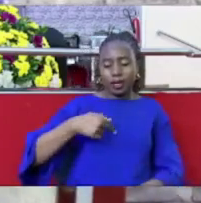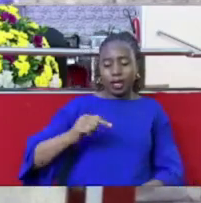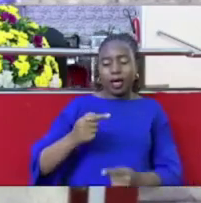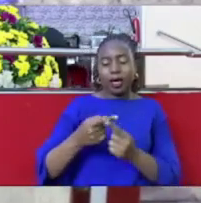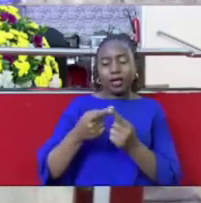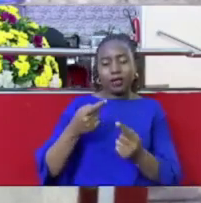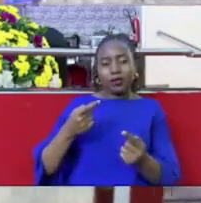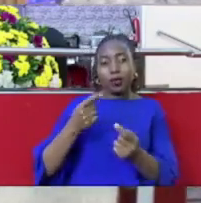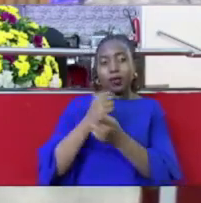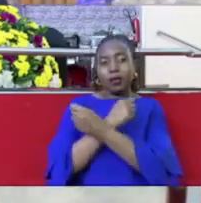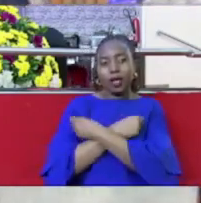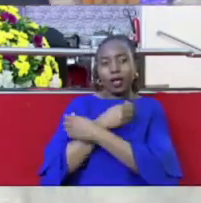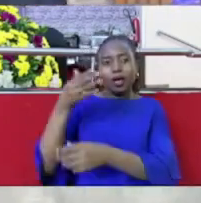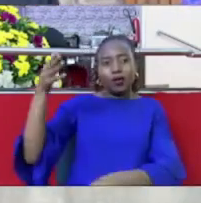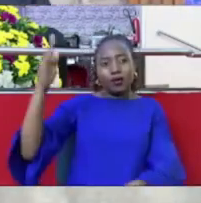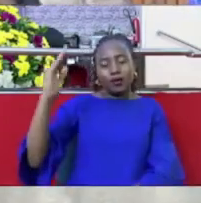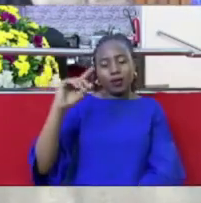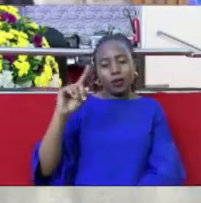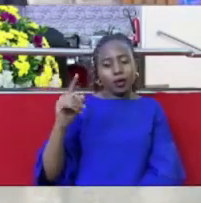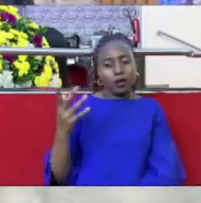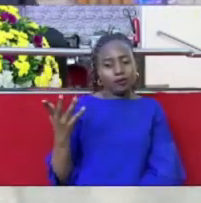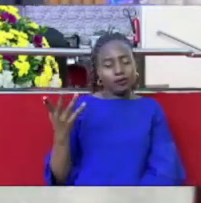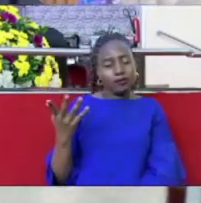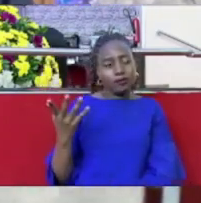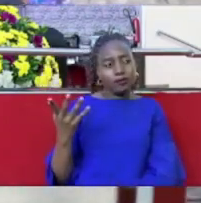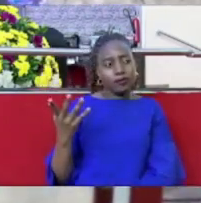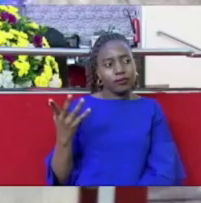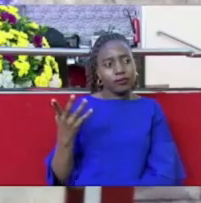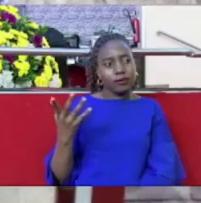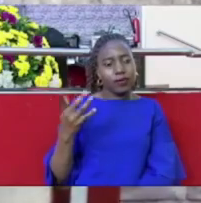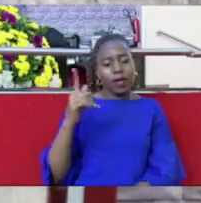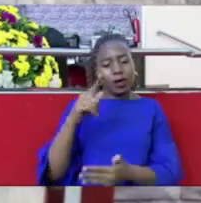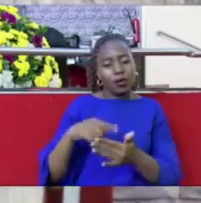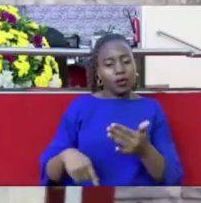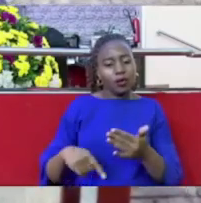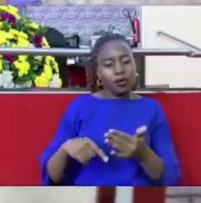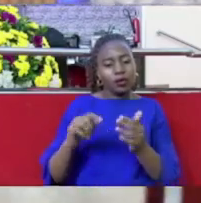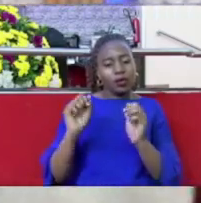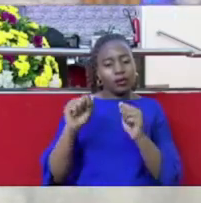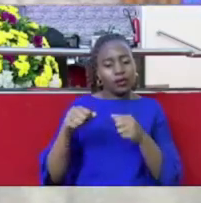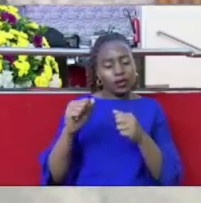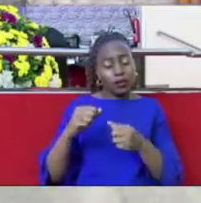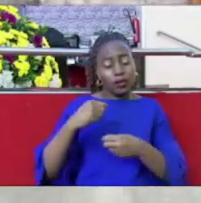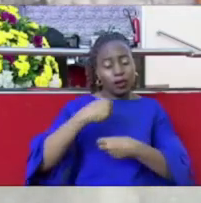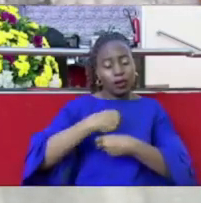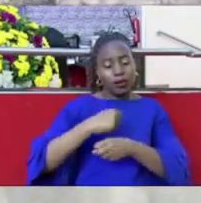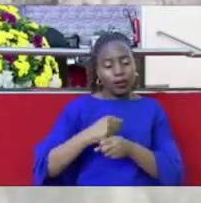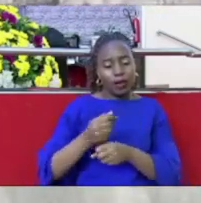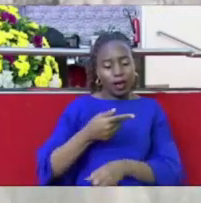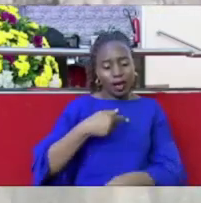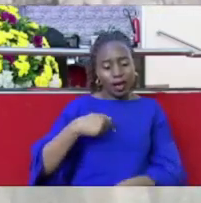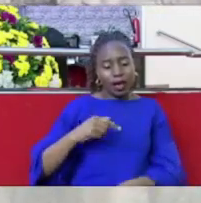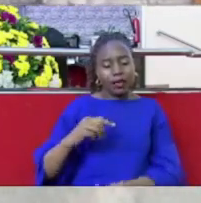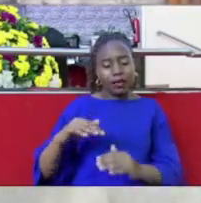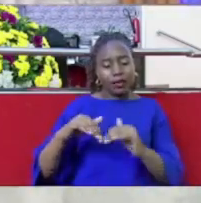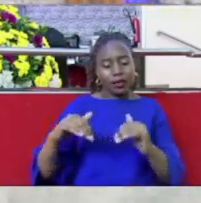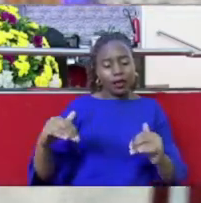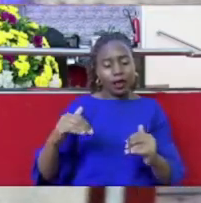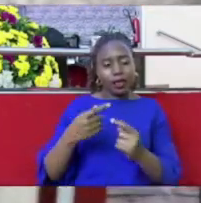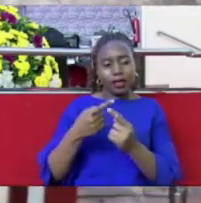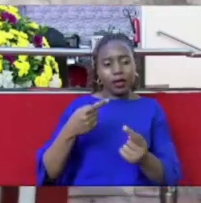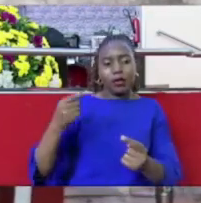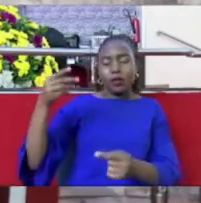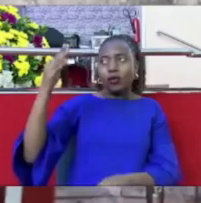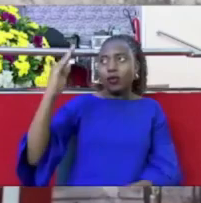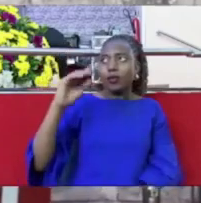nini kitatutenganisha na upendo wake Mwenyezi Mungu. What is this that is going to deter us from our relationship with God the Father? Ni nini hiki ambacho kitatuzuia toka